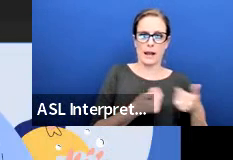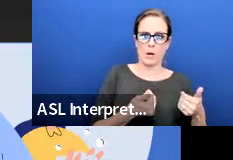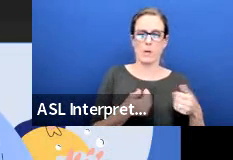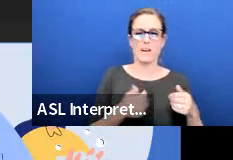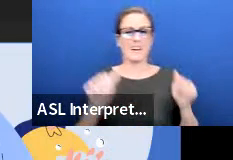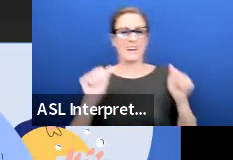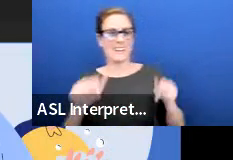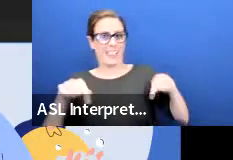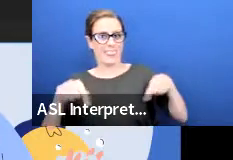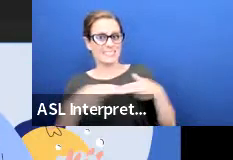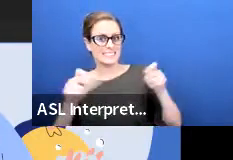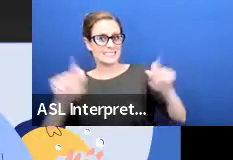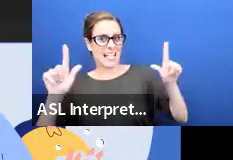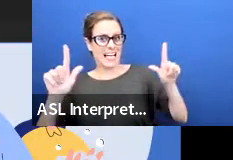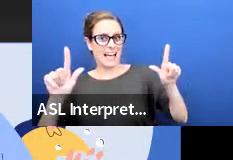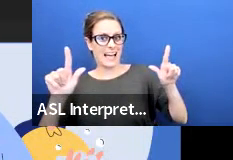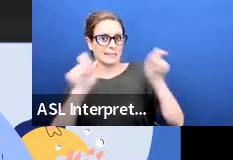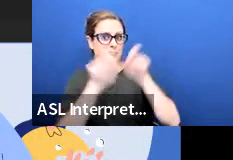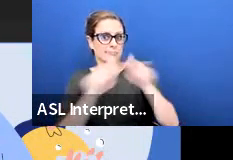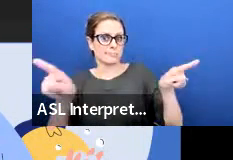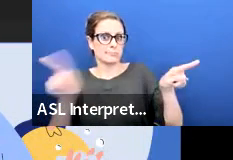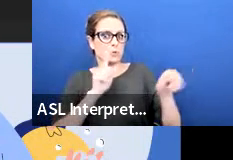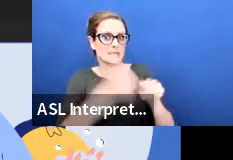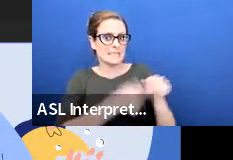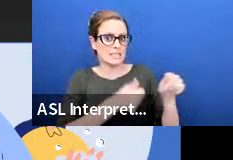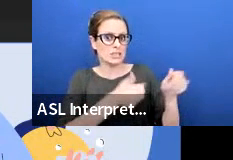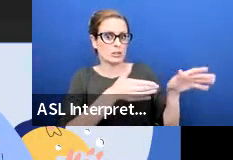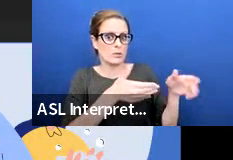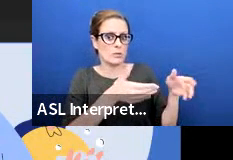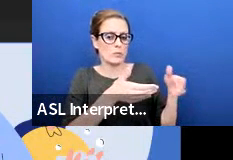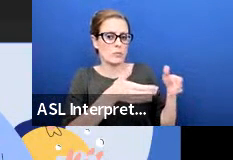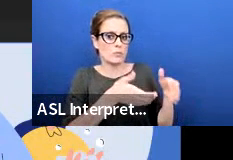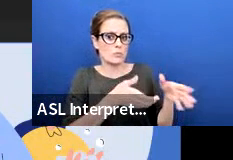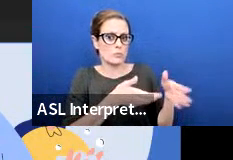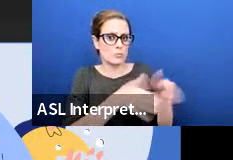breakout? That would be very helpful.